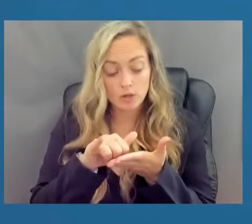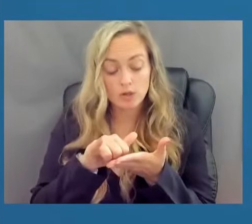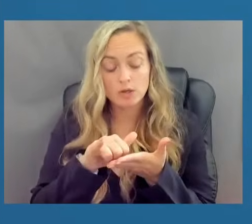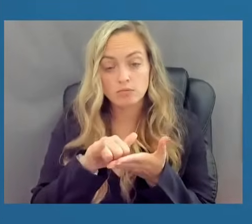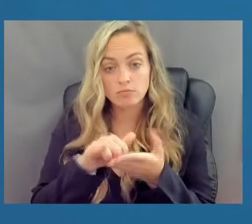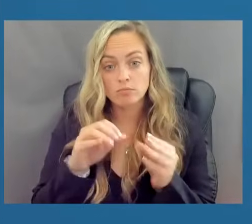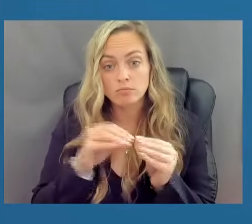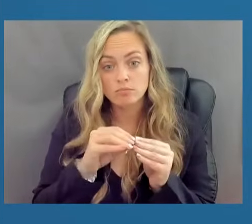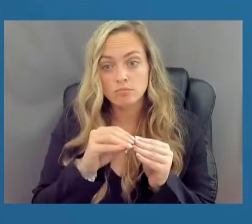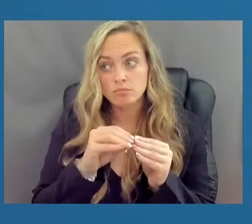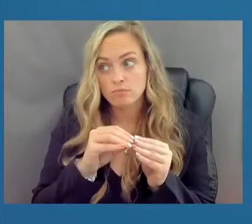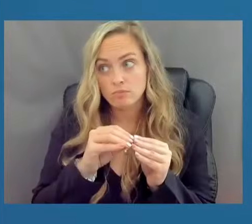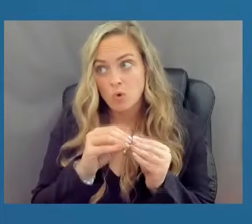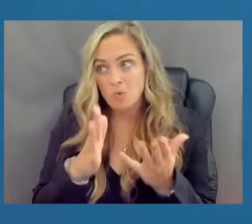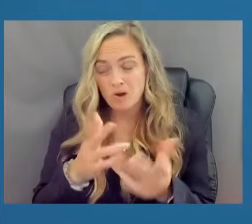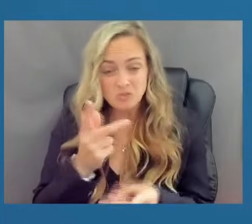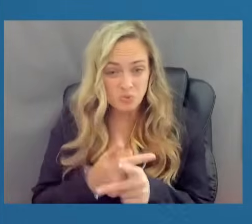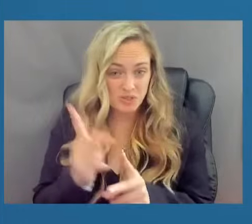people safe.